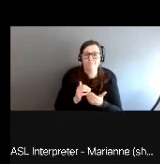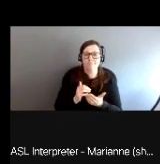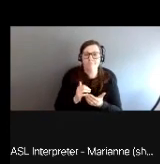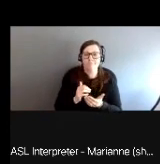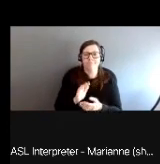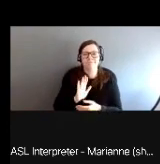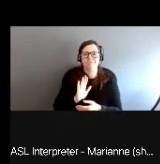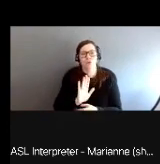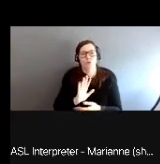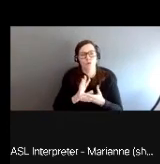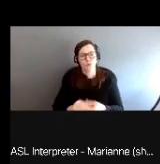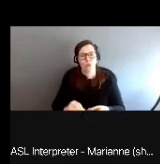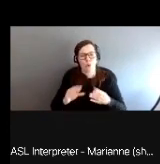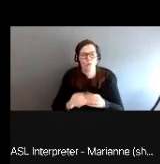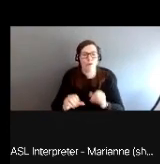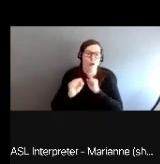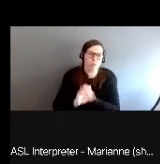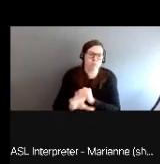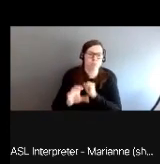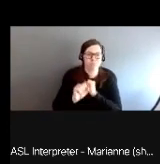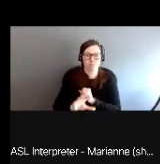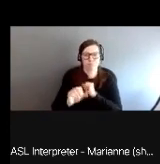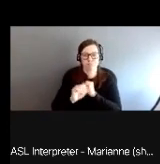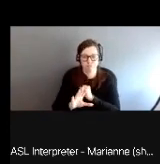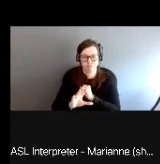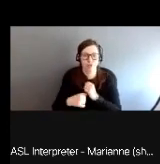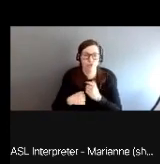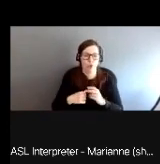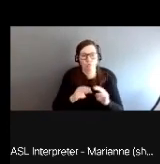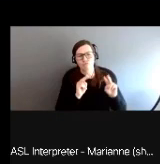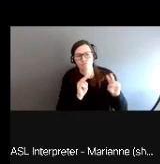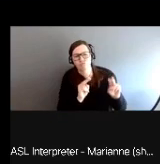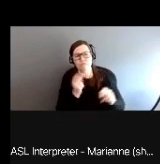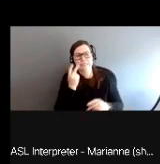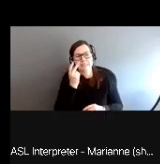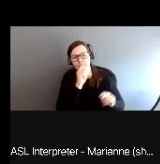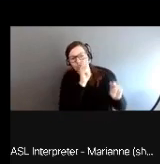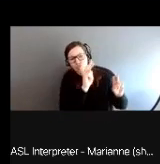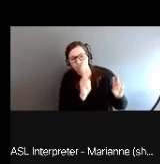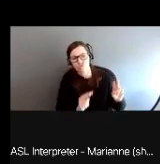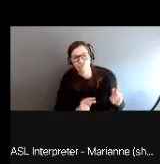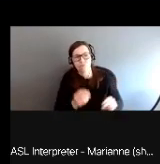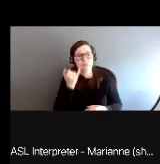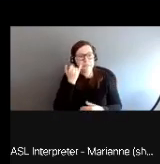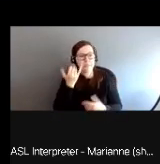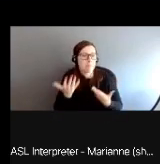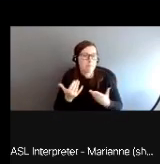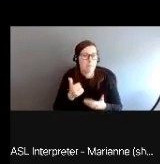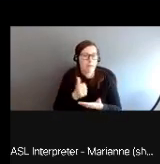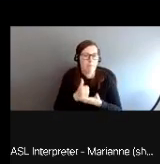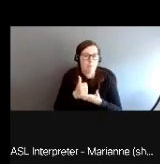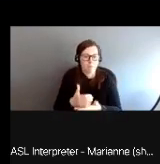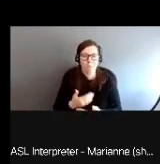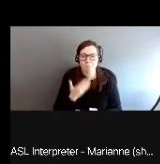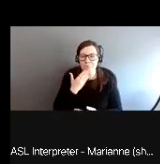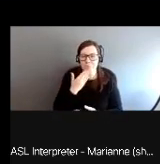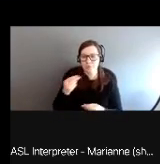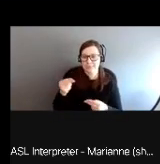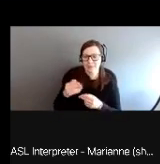So just take a look at them and see if it helps you as you're planning as well. And thank you, Tracy. You can go to the next slide.